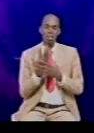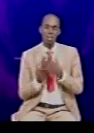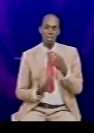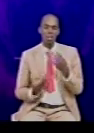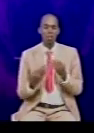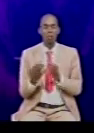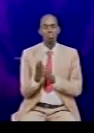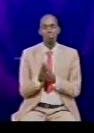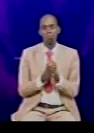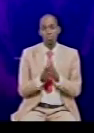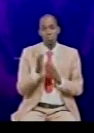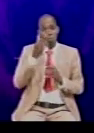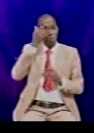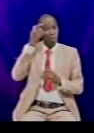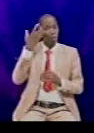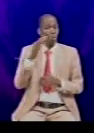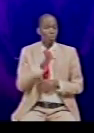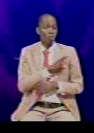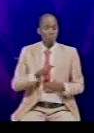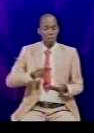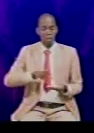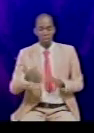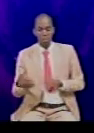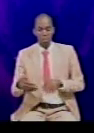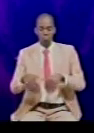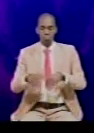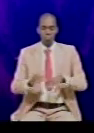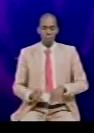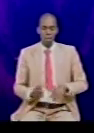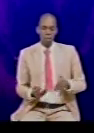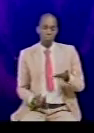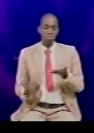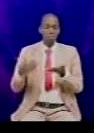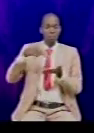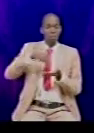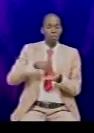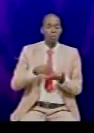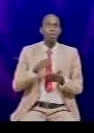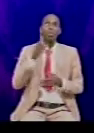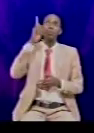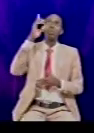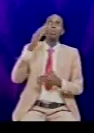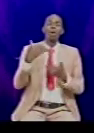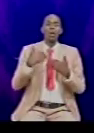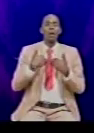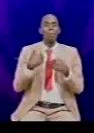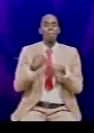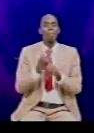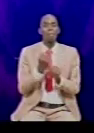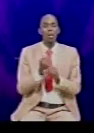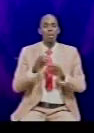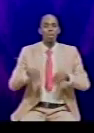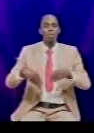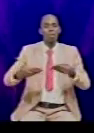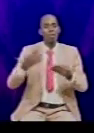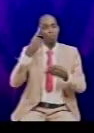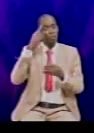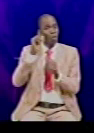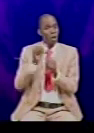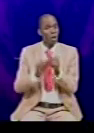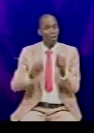Because of Christ's death, burial, and resurrection, God has made provision for every believer to